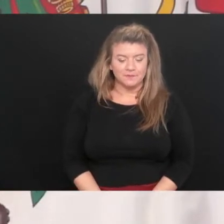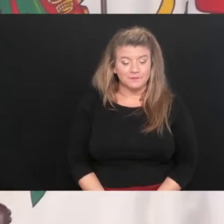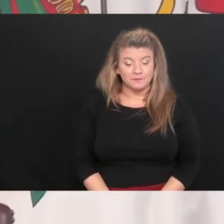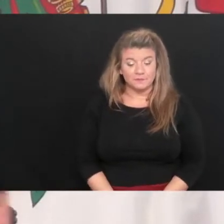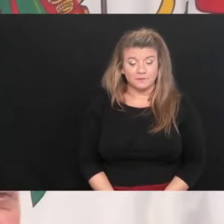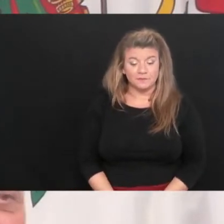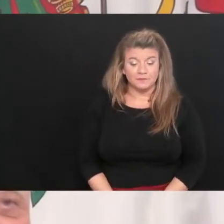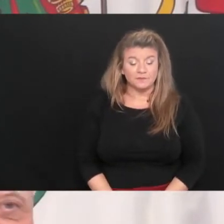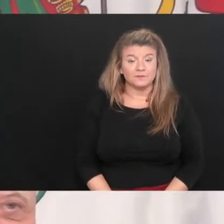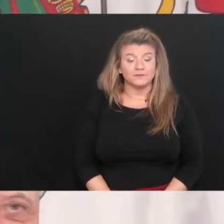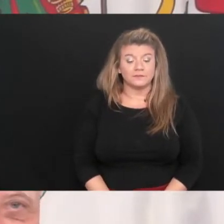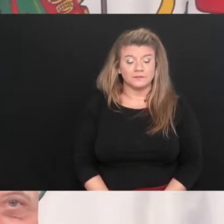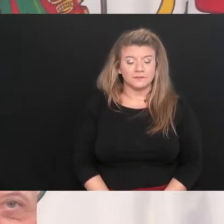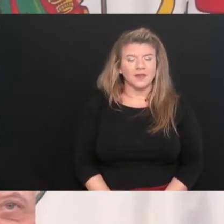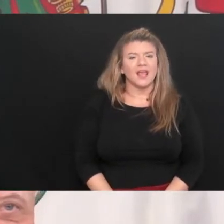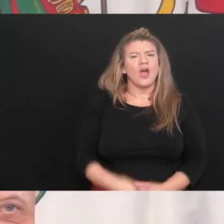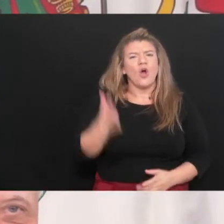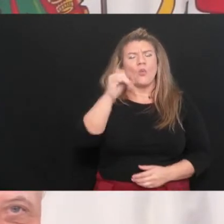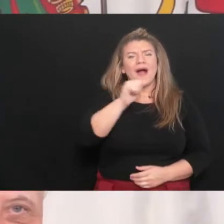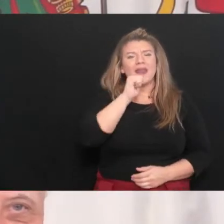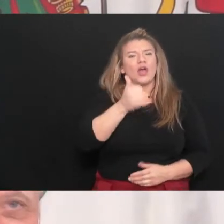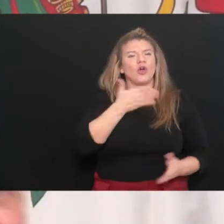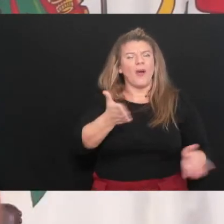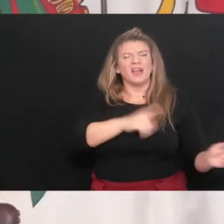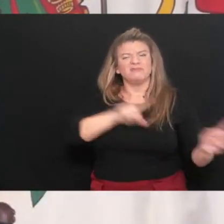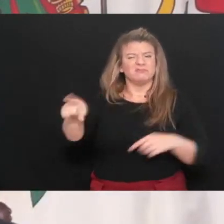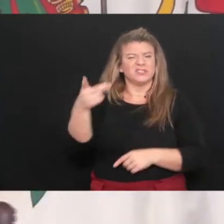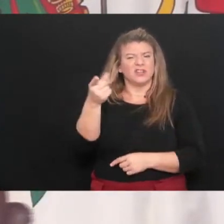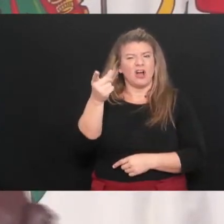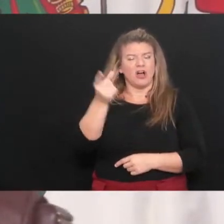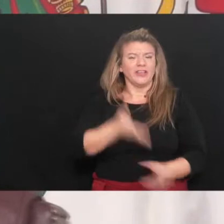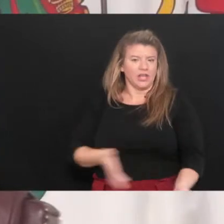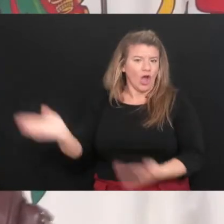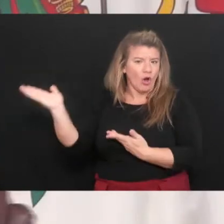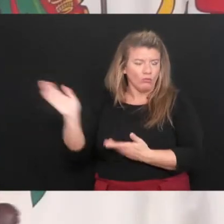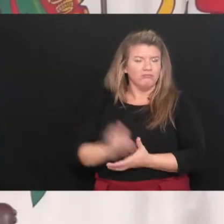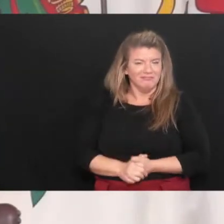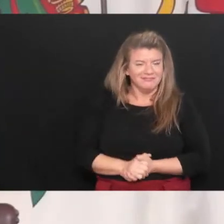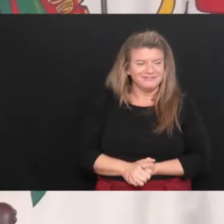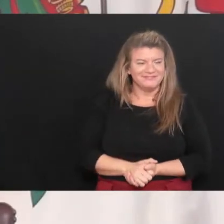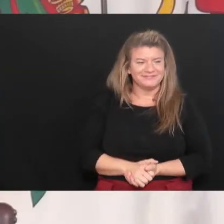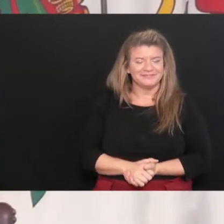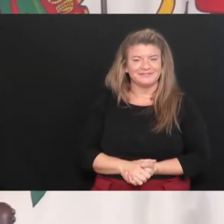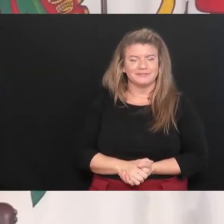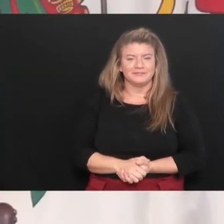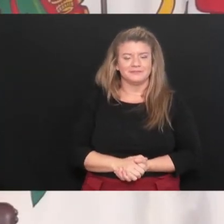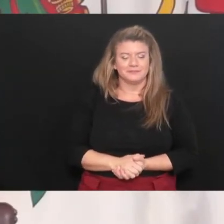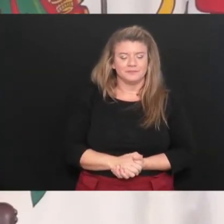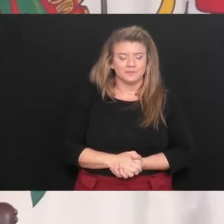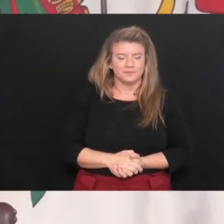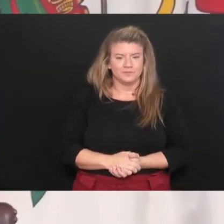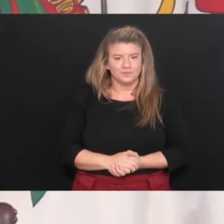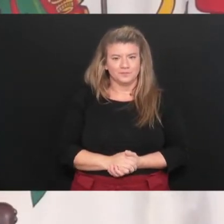You guys, why don't y'all take her right now? Y'all can take her and.